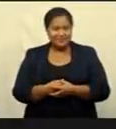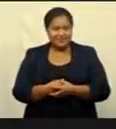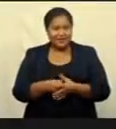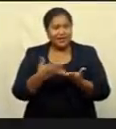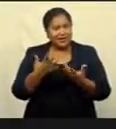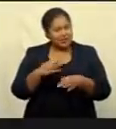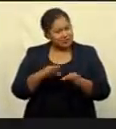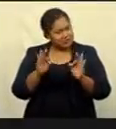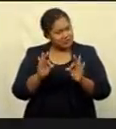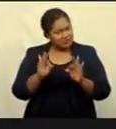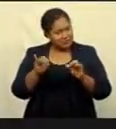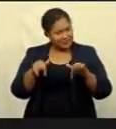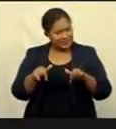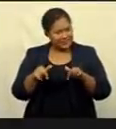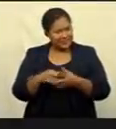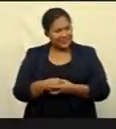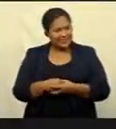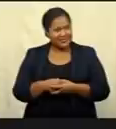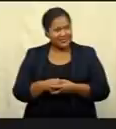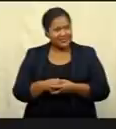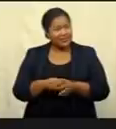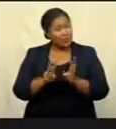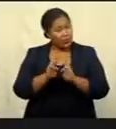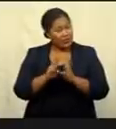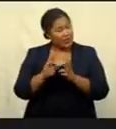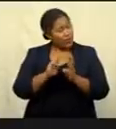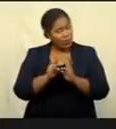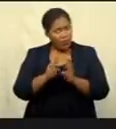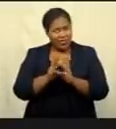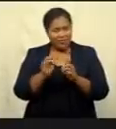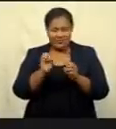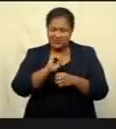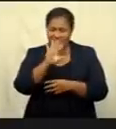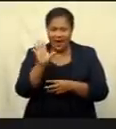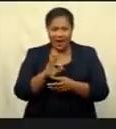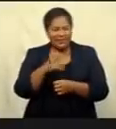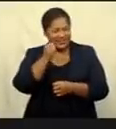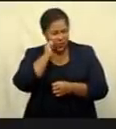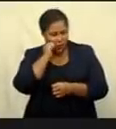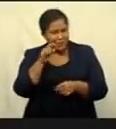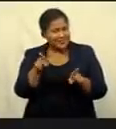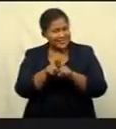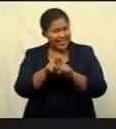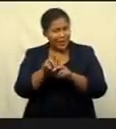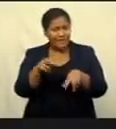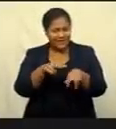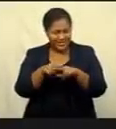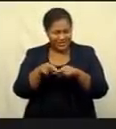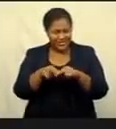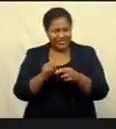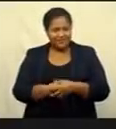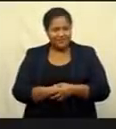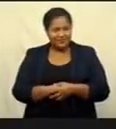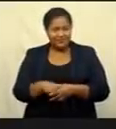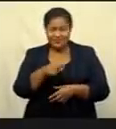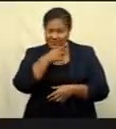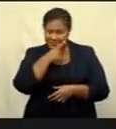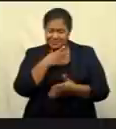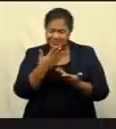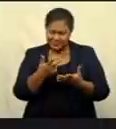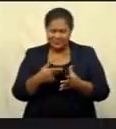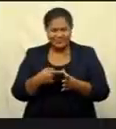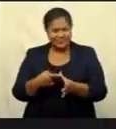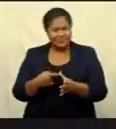in Oita. The weather is fine. It's a bit warm, just like in Fiji. The girls are responding